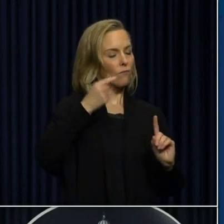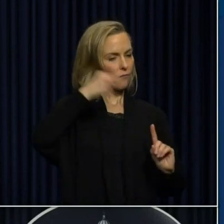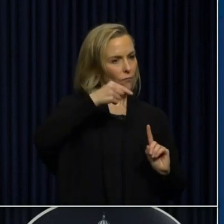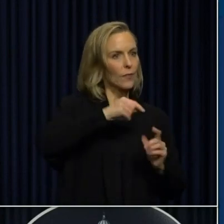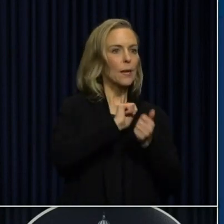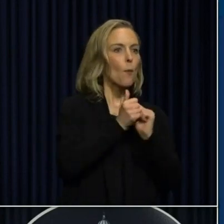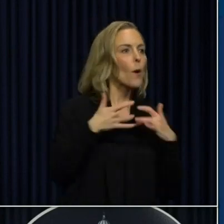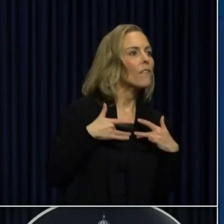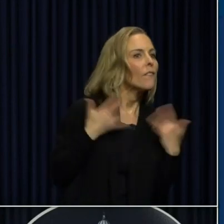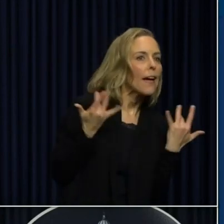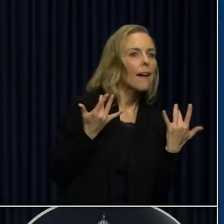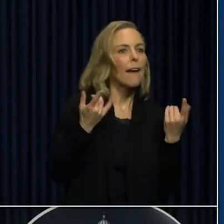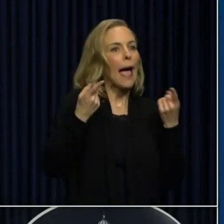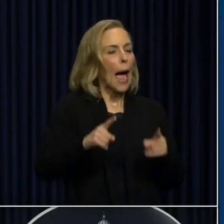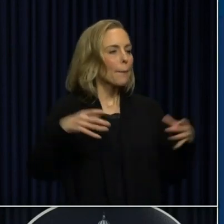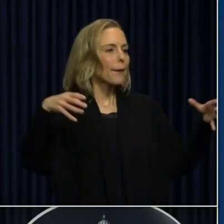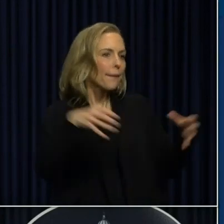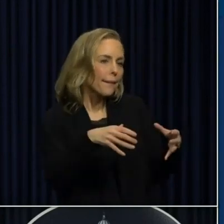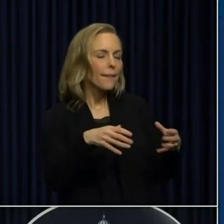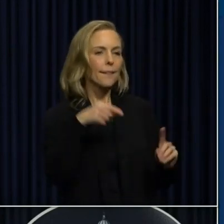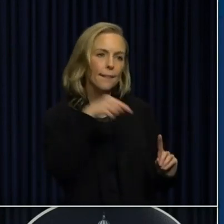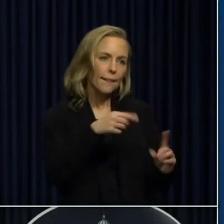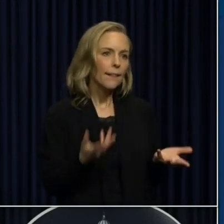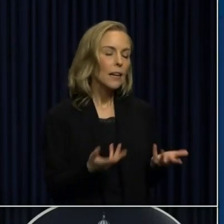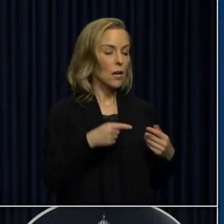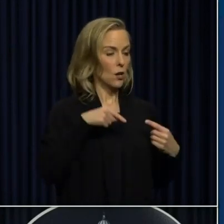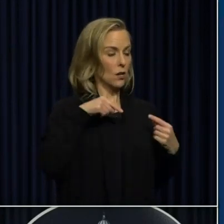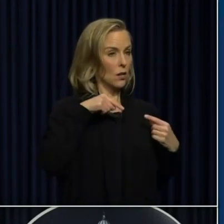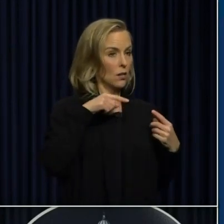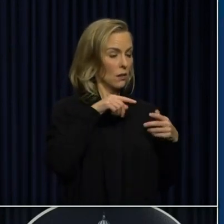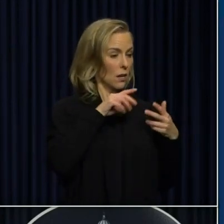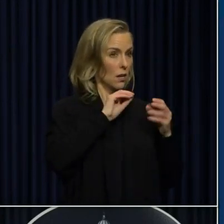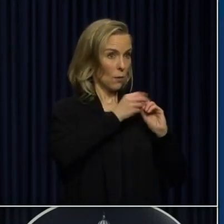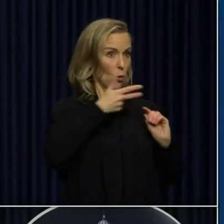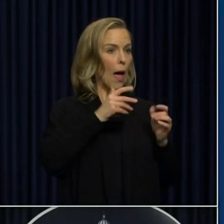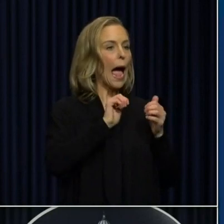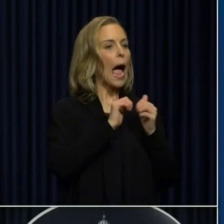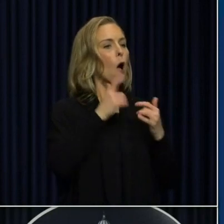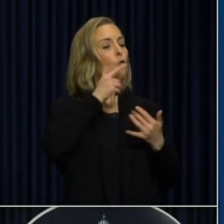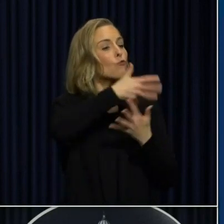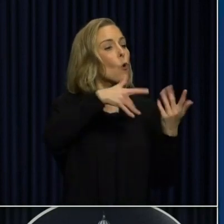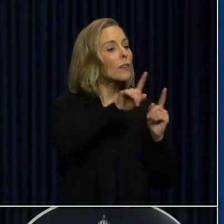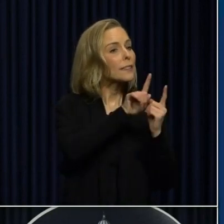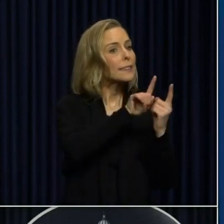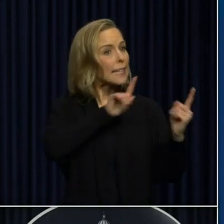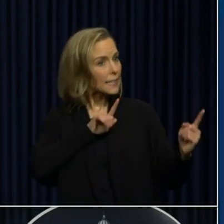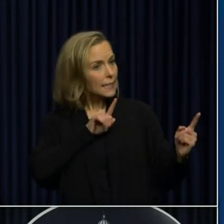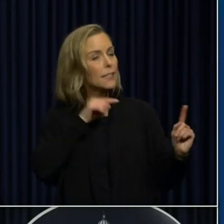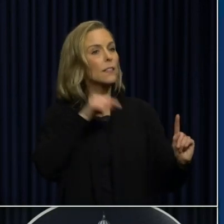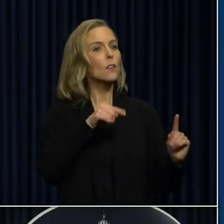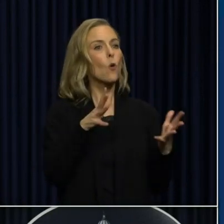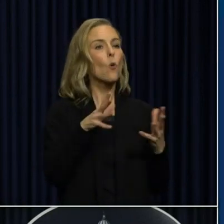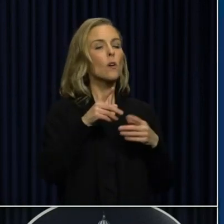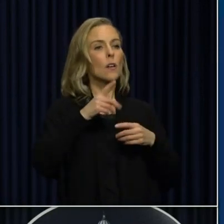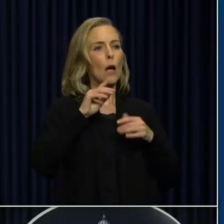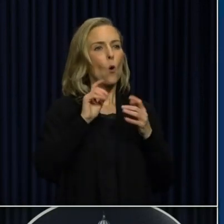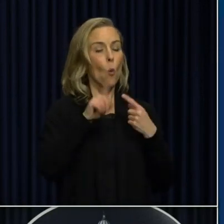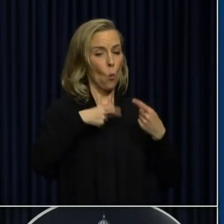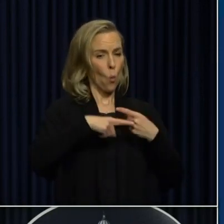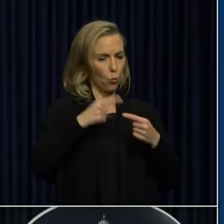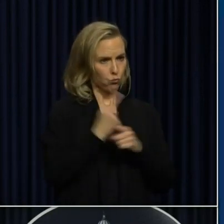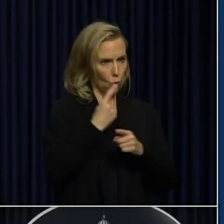has spread. Practicing social distancing, knowing when to seek care. You all have done a great job on